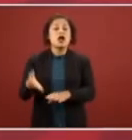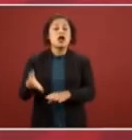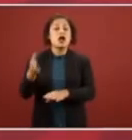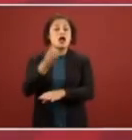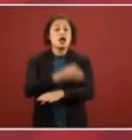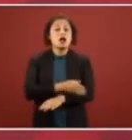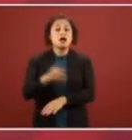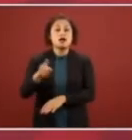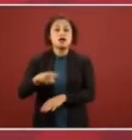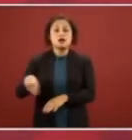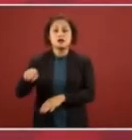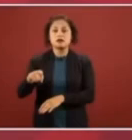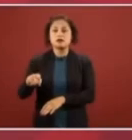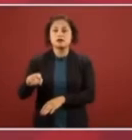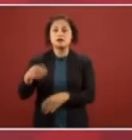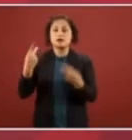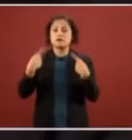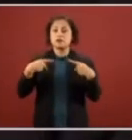person.